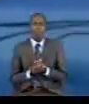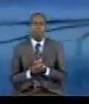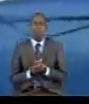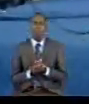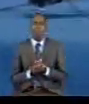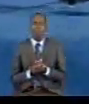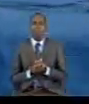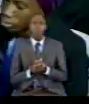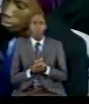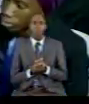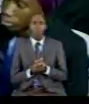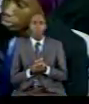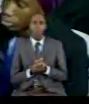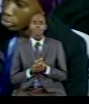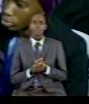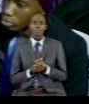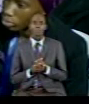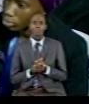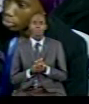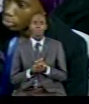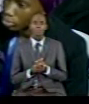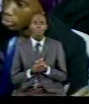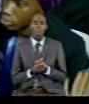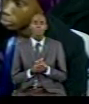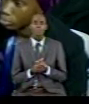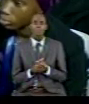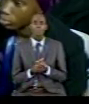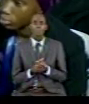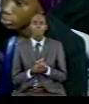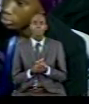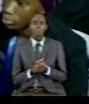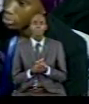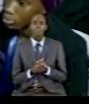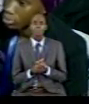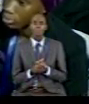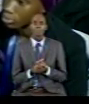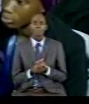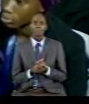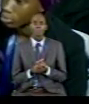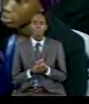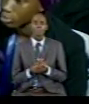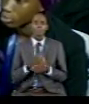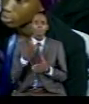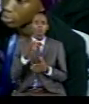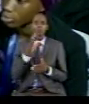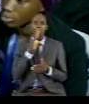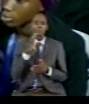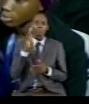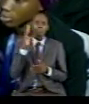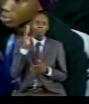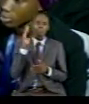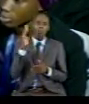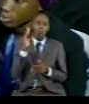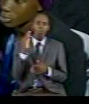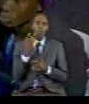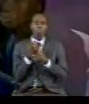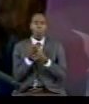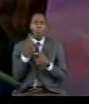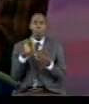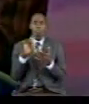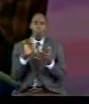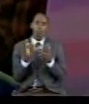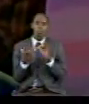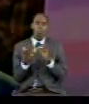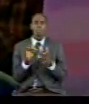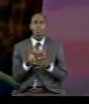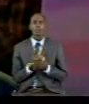Put your hands together. There are testimonies online. We just want to entertain